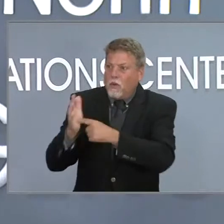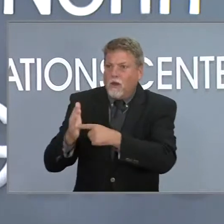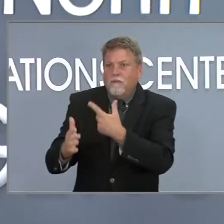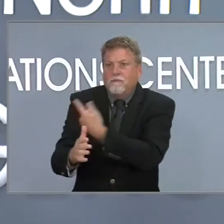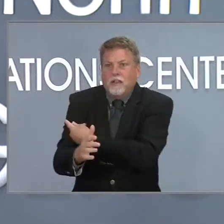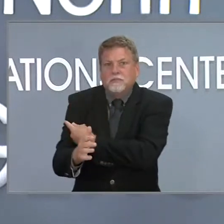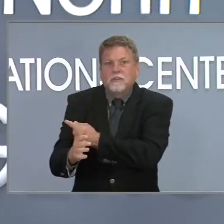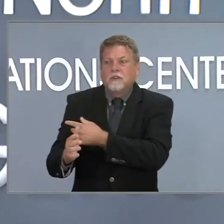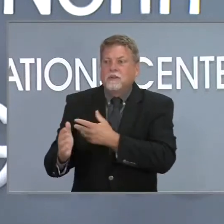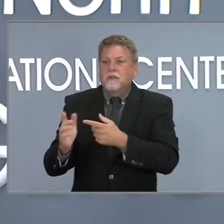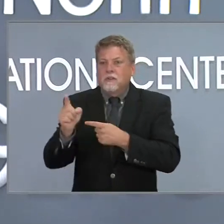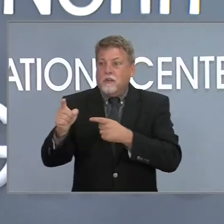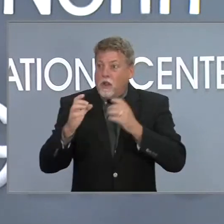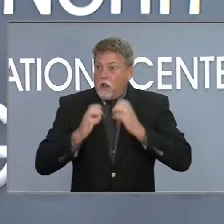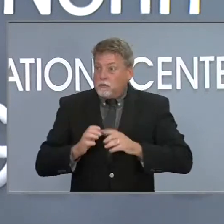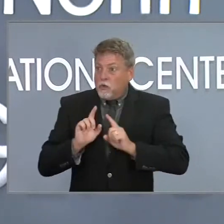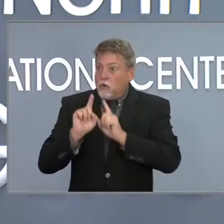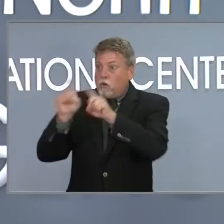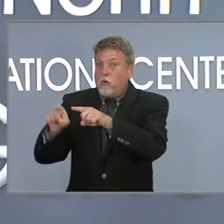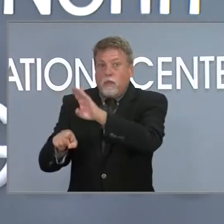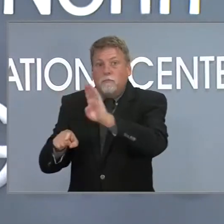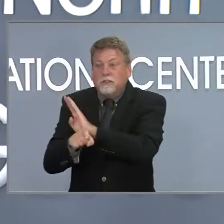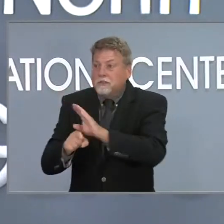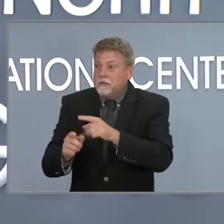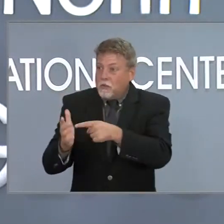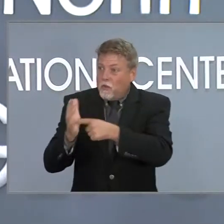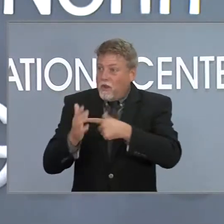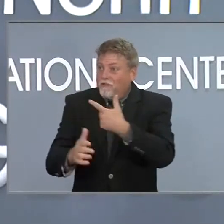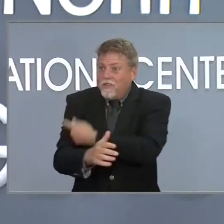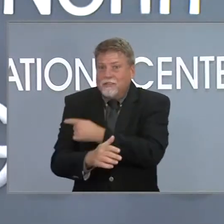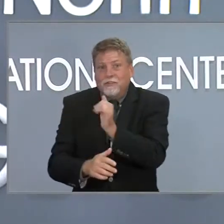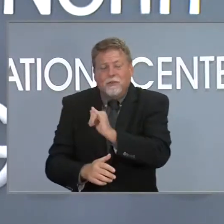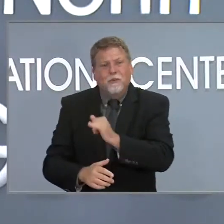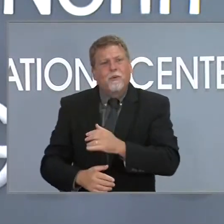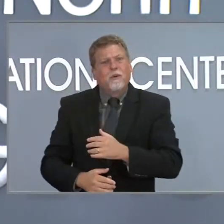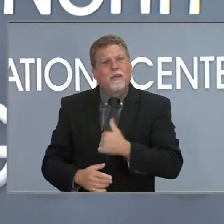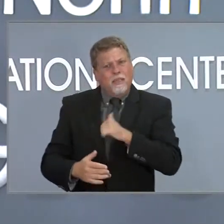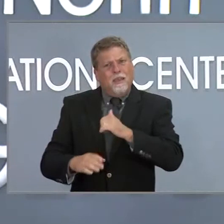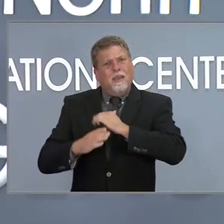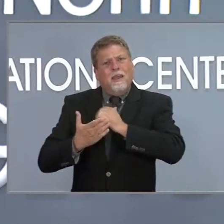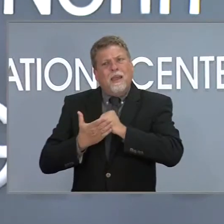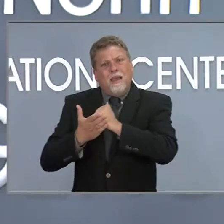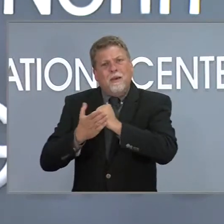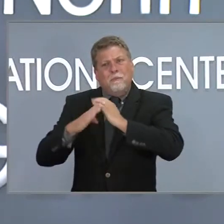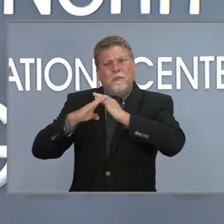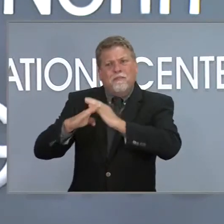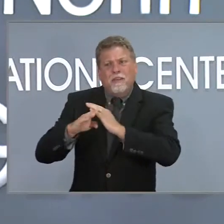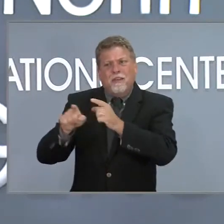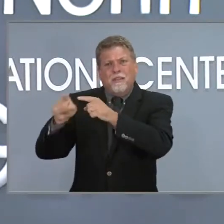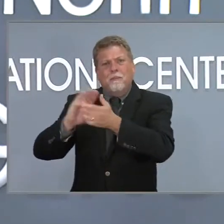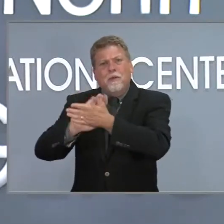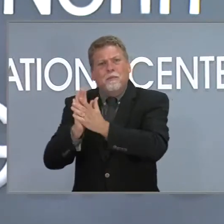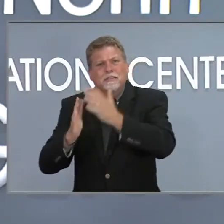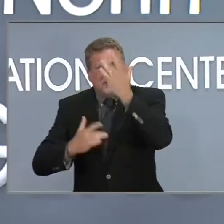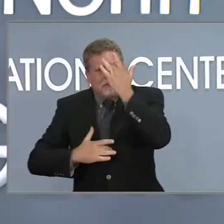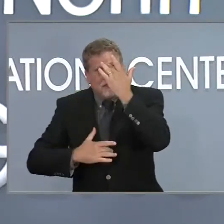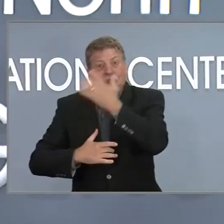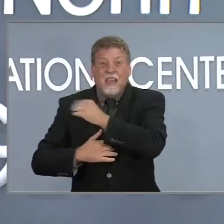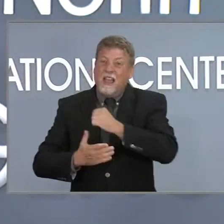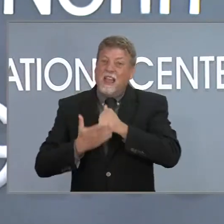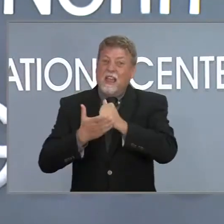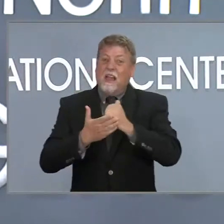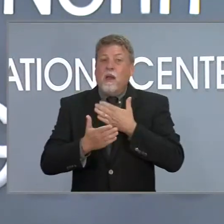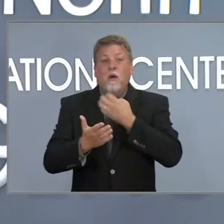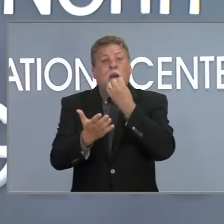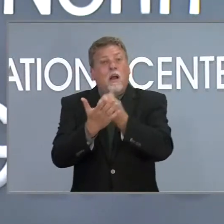This protects them from getting sick, and it also protects our economy by keeping stores and businesses open